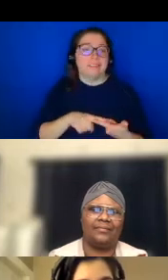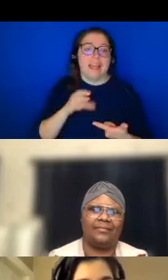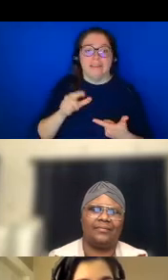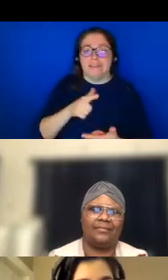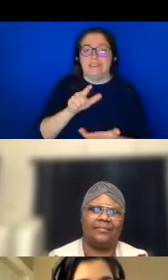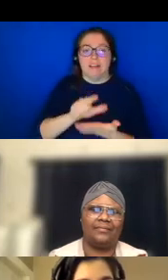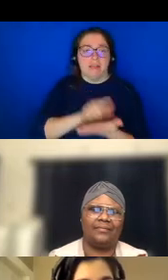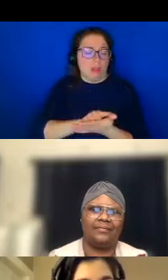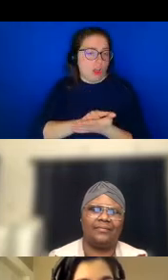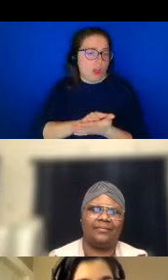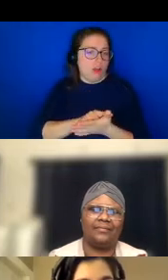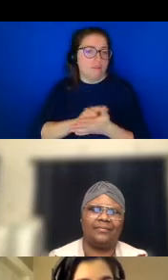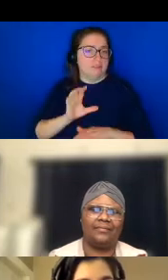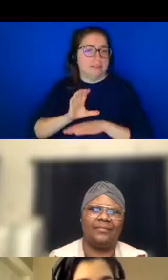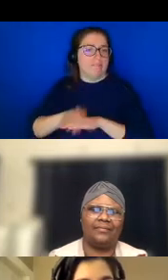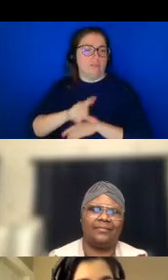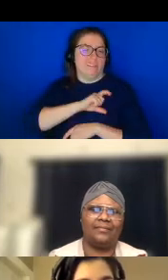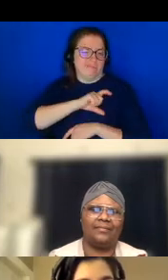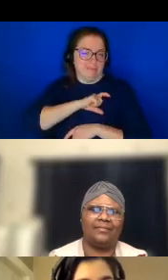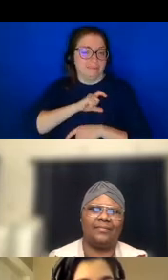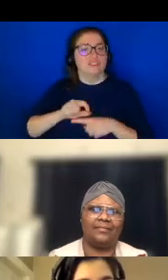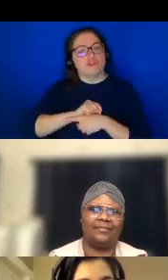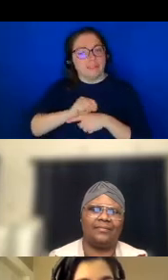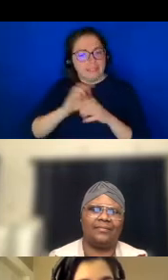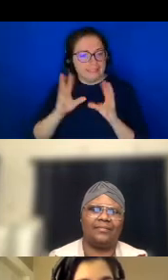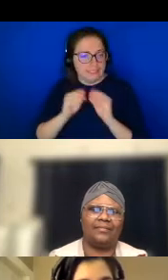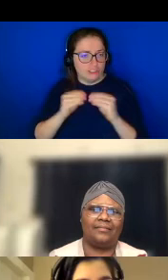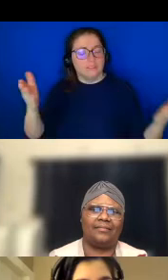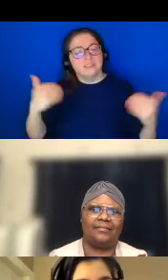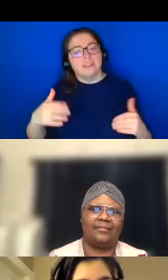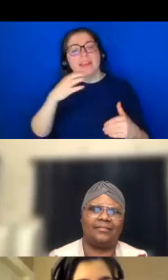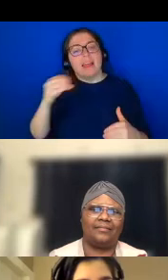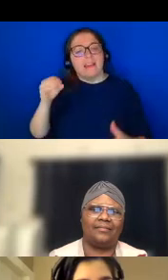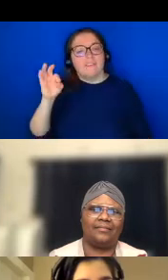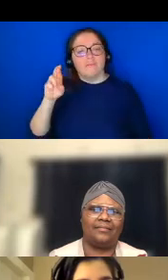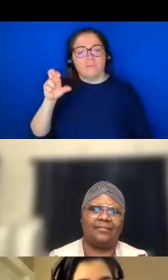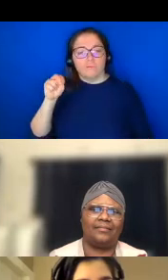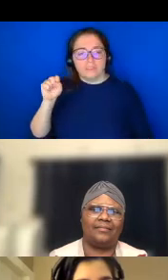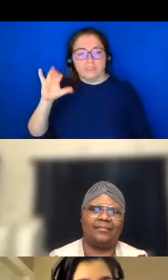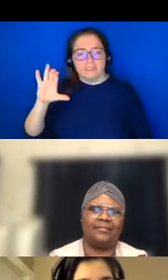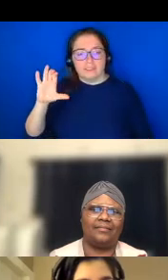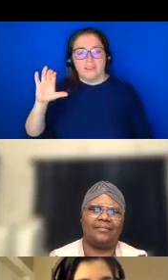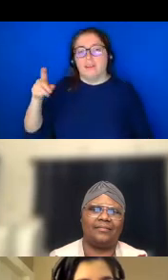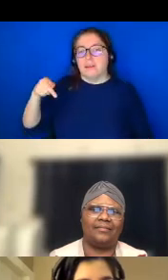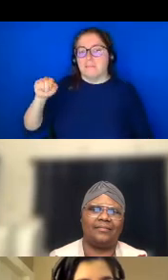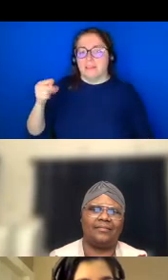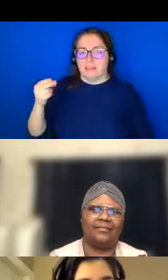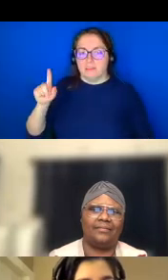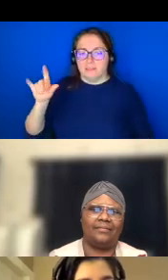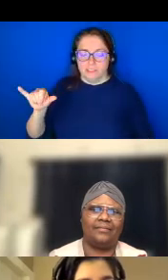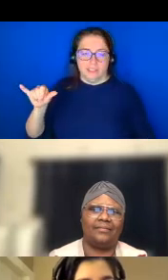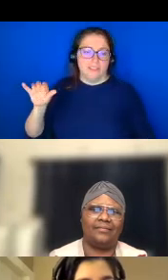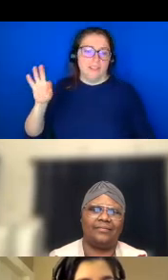also is the Forensic Pathology Fellowship Program founder and director in a